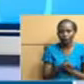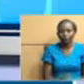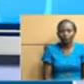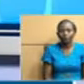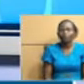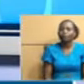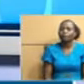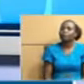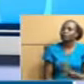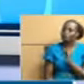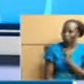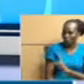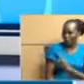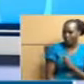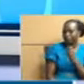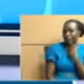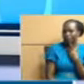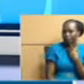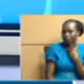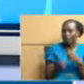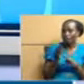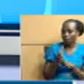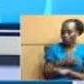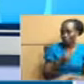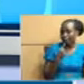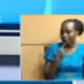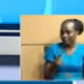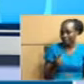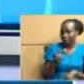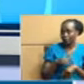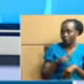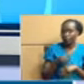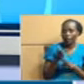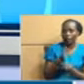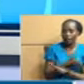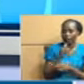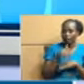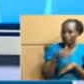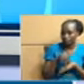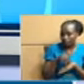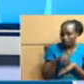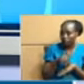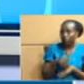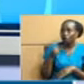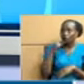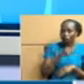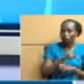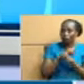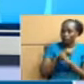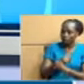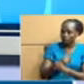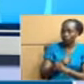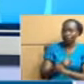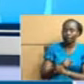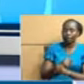Okay, just like I said during my earlier remarks, social protection, it is a set